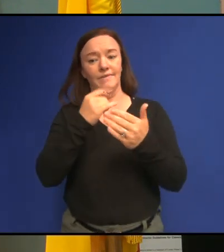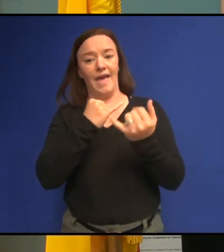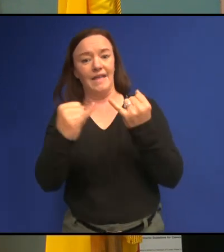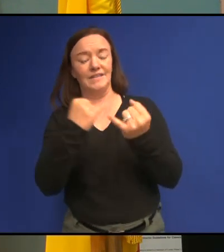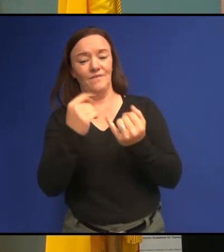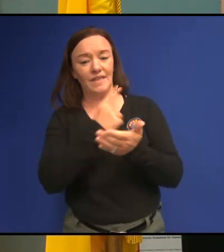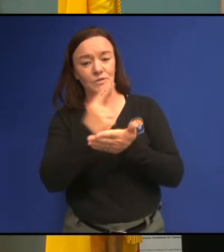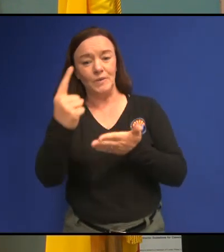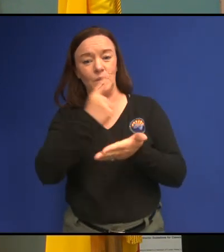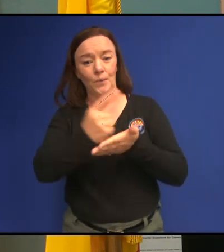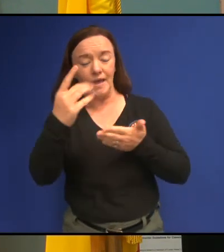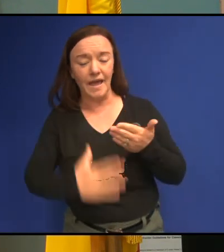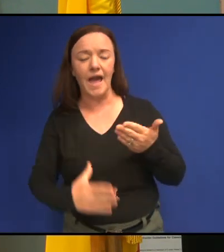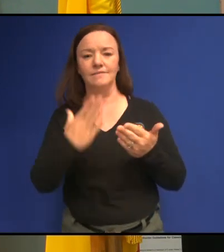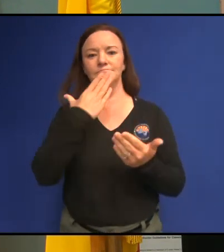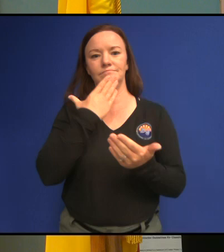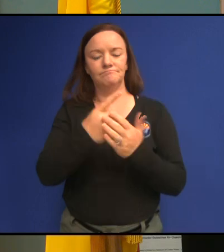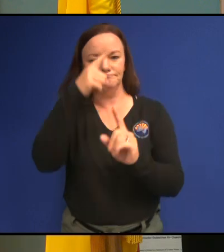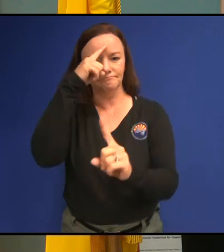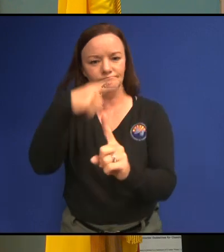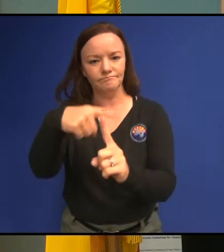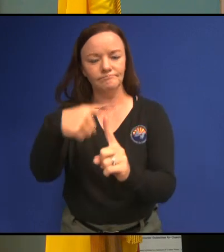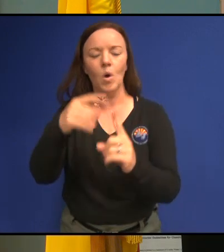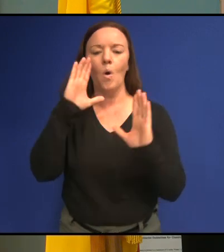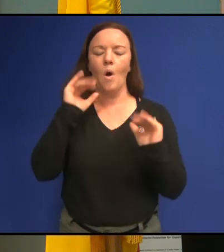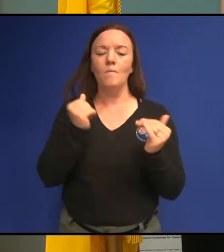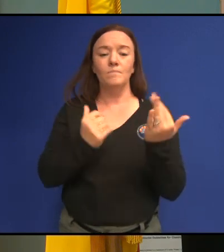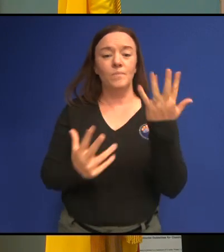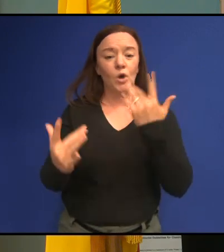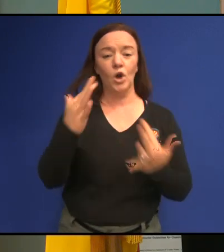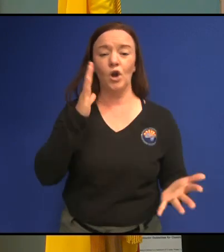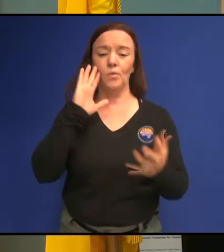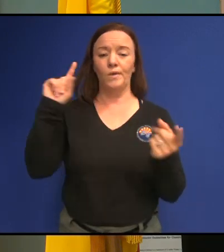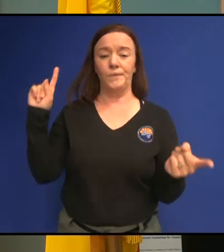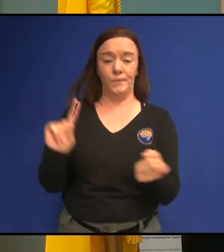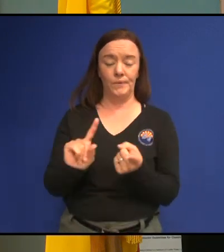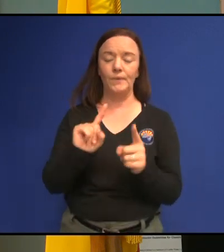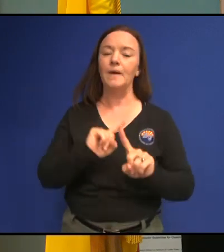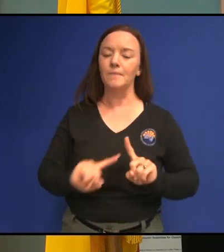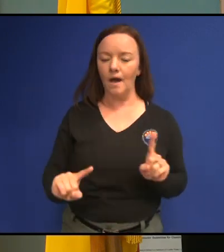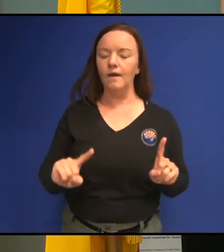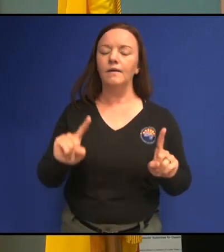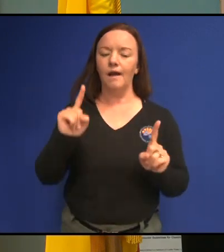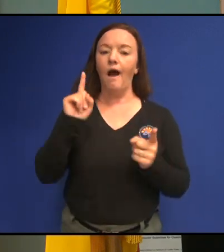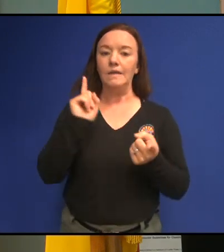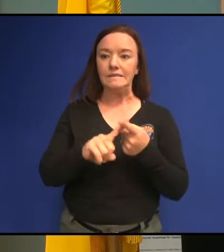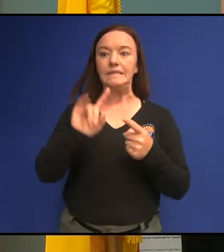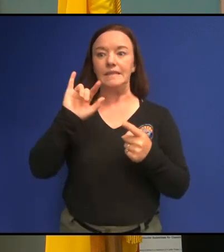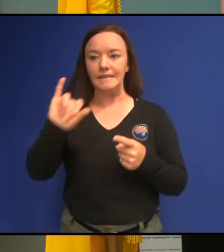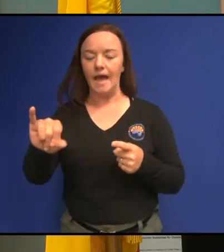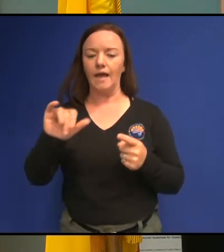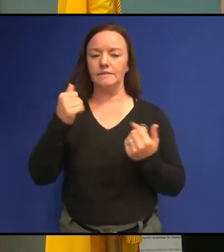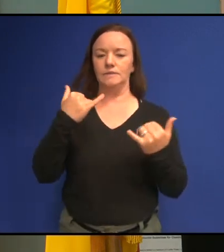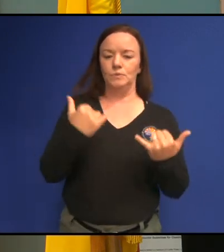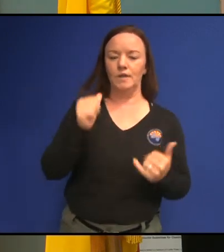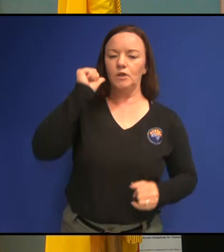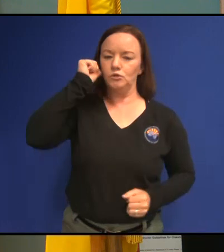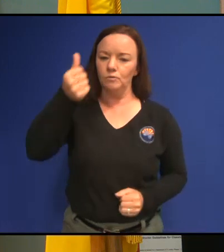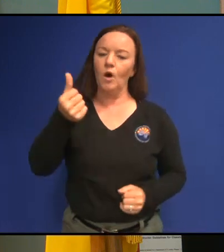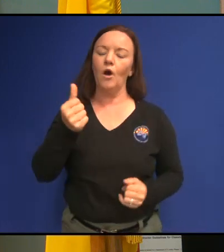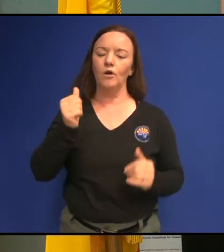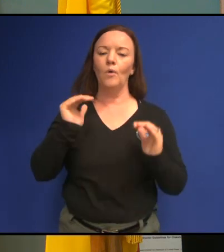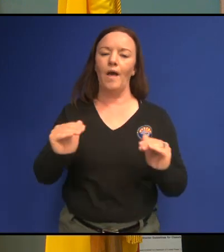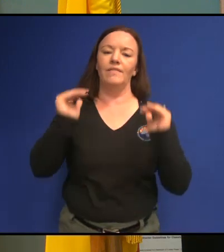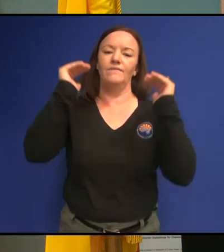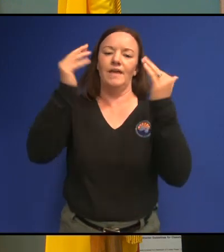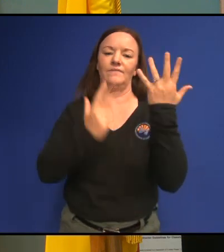weekend. Hopefully we see some more moderated burn conditions, but until then we still have a couple more days of those elevated fire weather conditions over